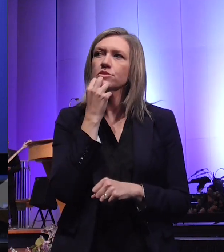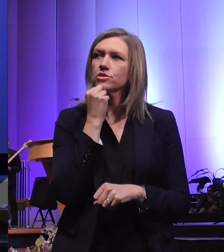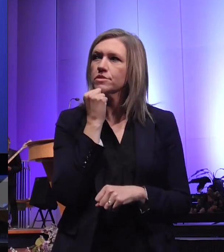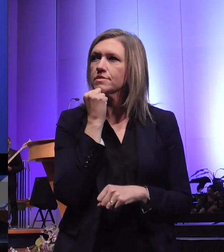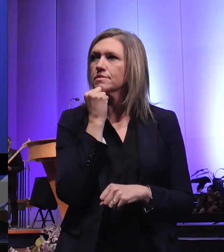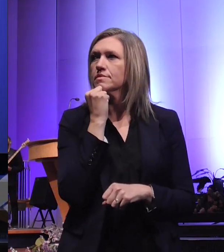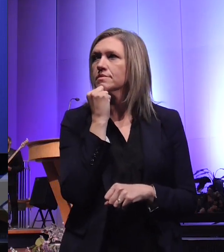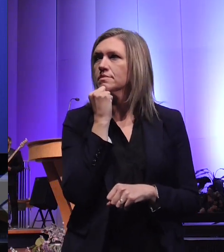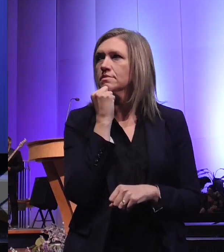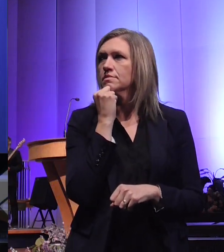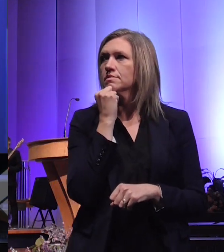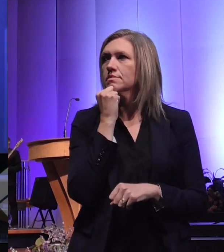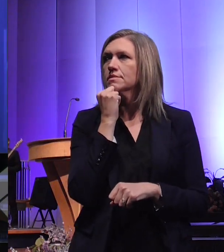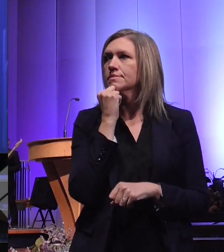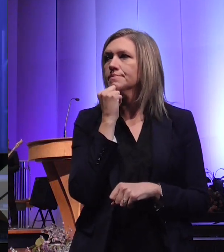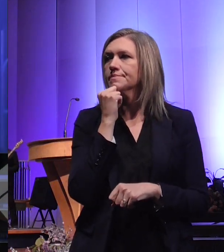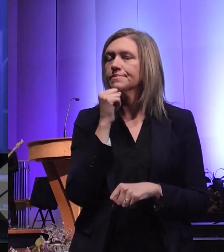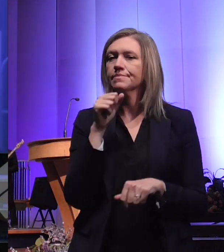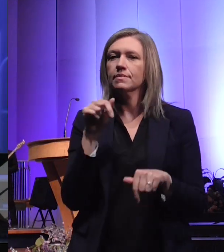precious,